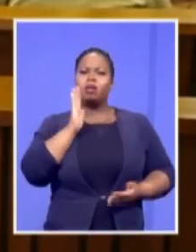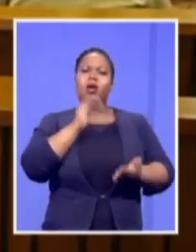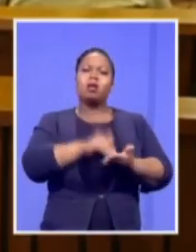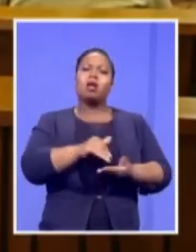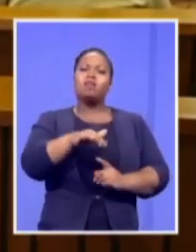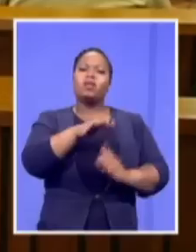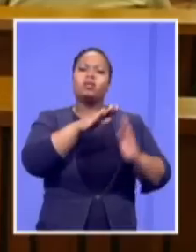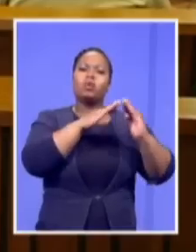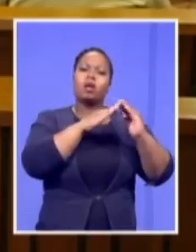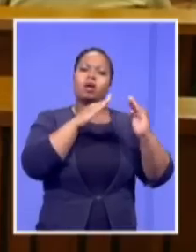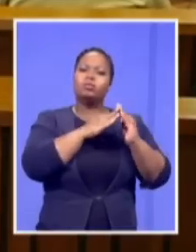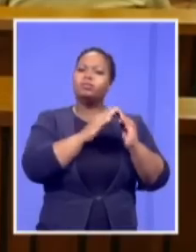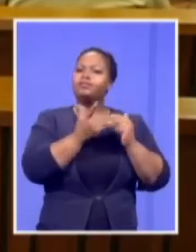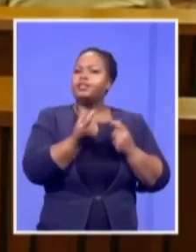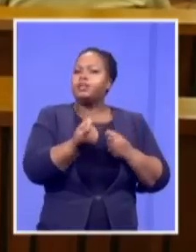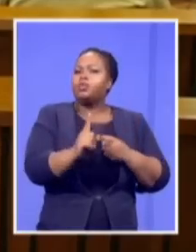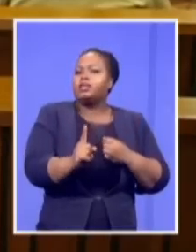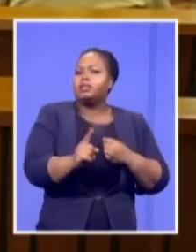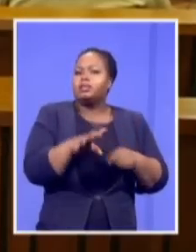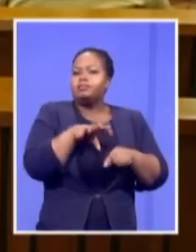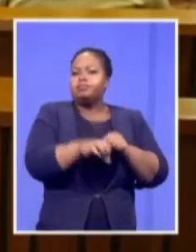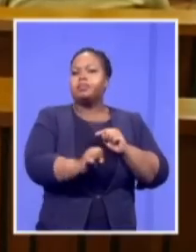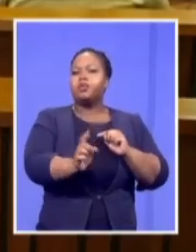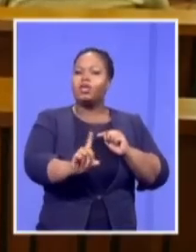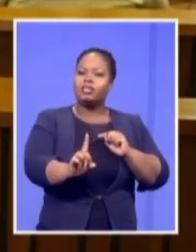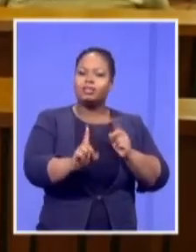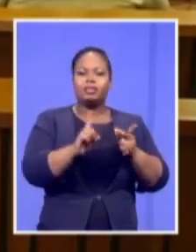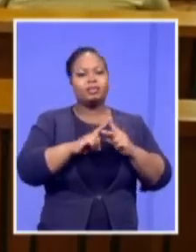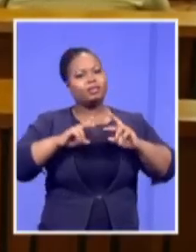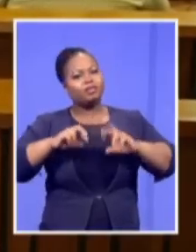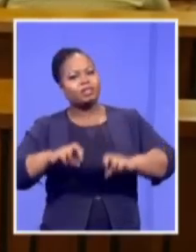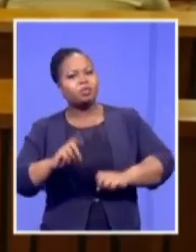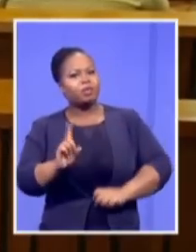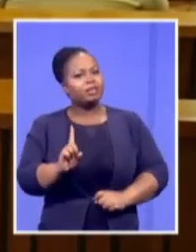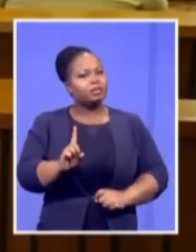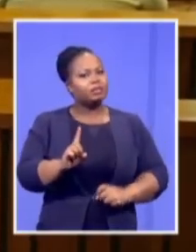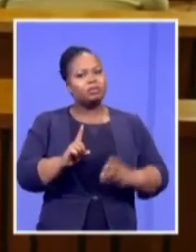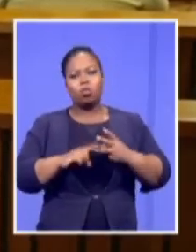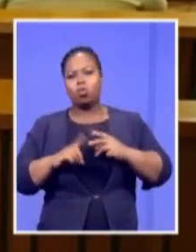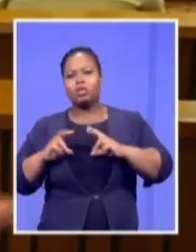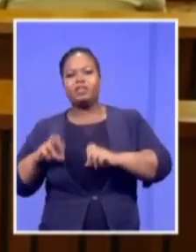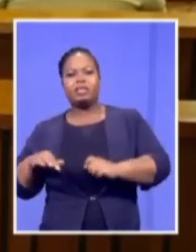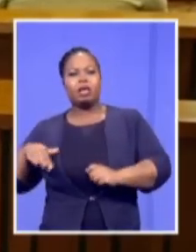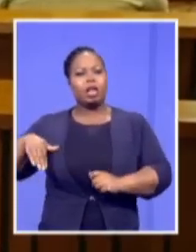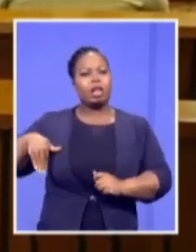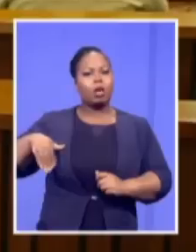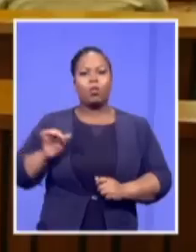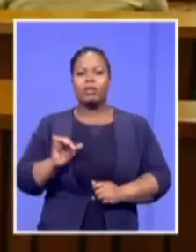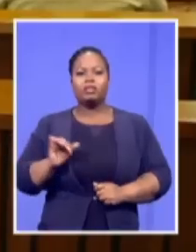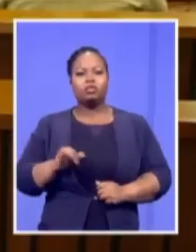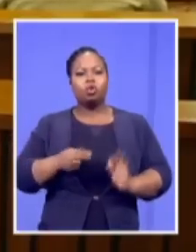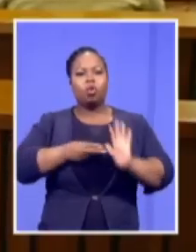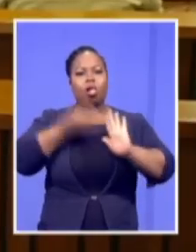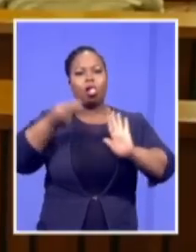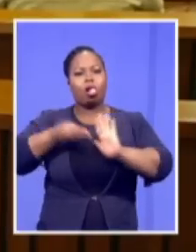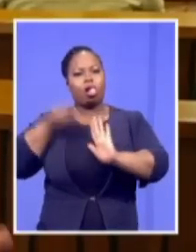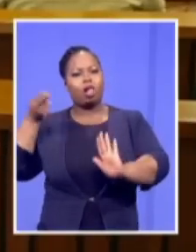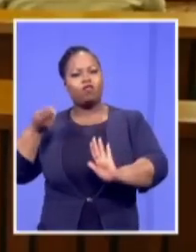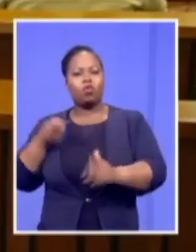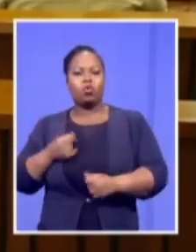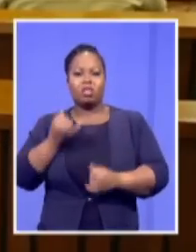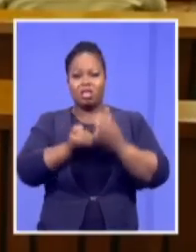they got to the scene. What did they find? What did they investigate? What did they not investigate? Were any swabs taken from any of the